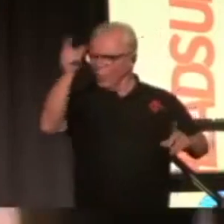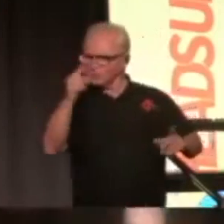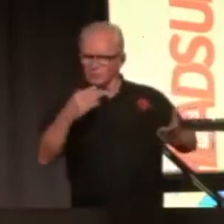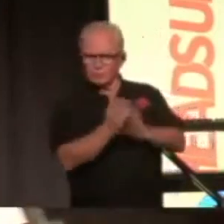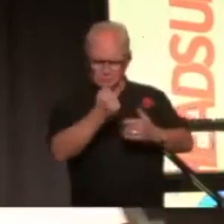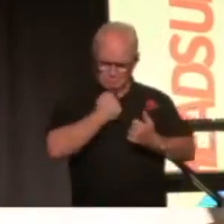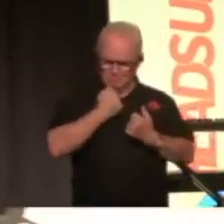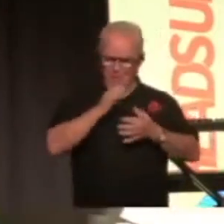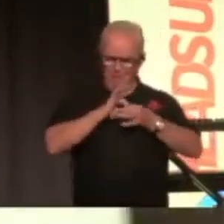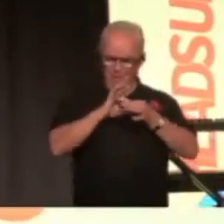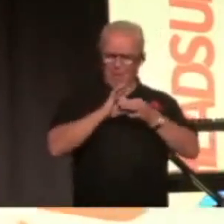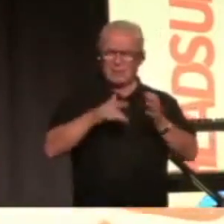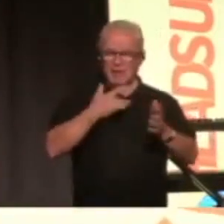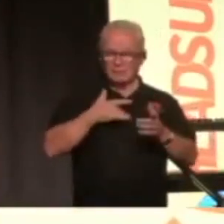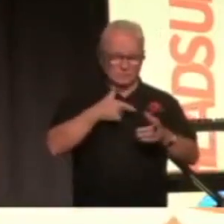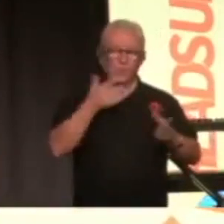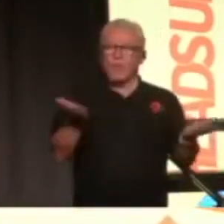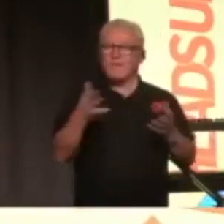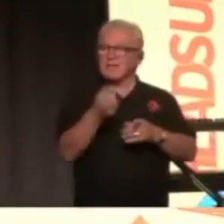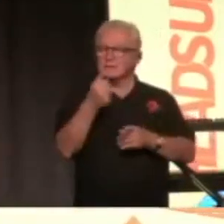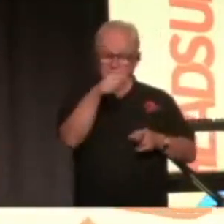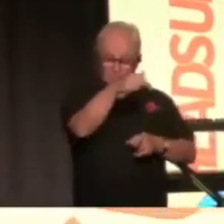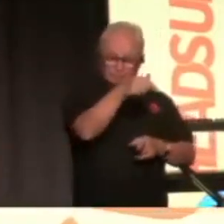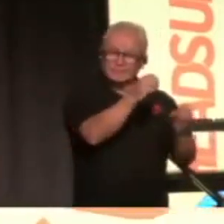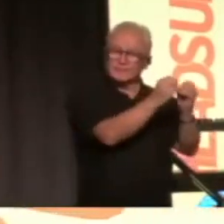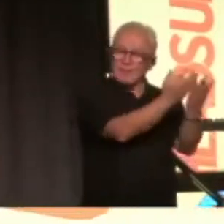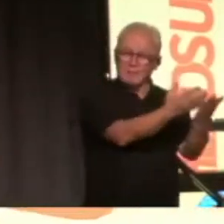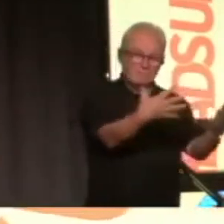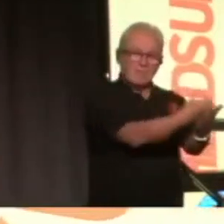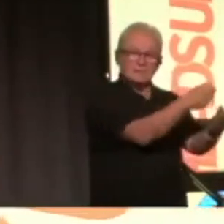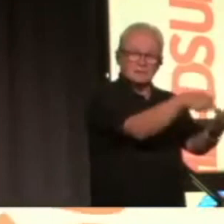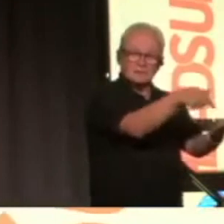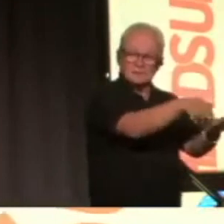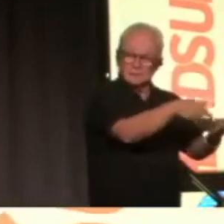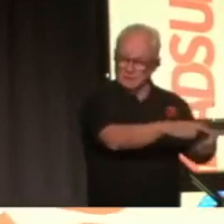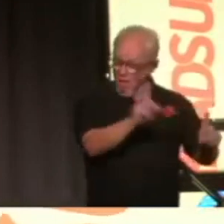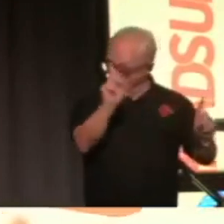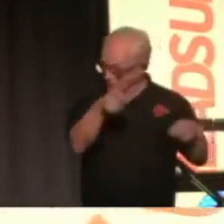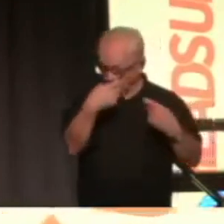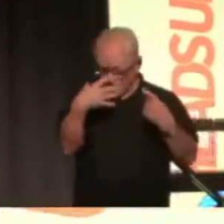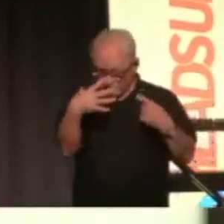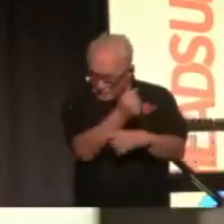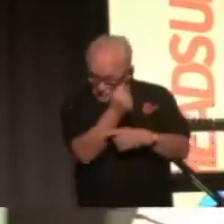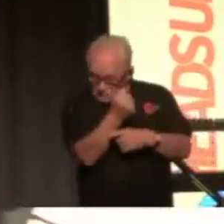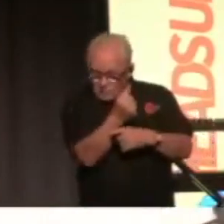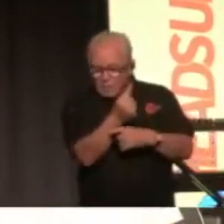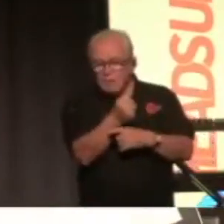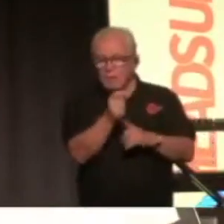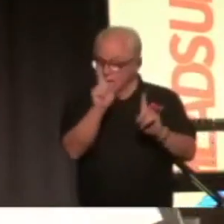your family, for your kids, you're going to find it in here. Okay? And so you can't fight with anything but the word you